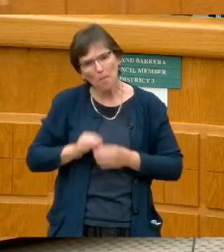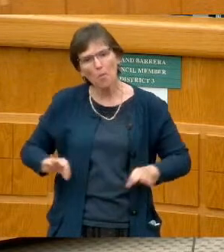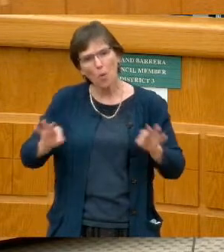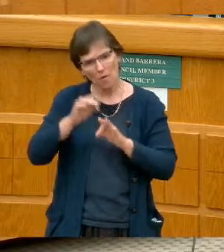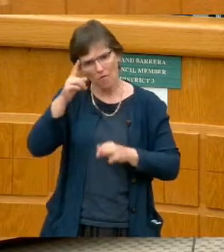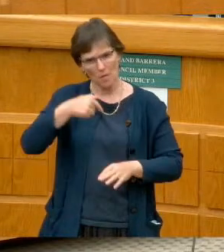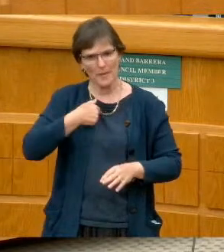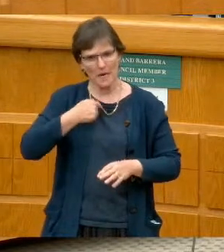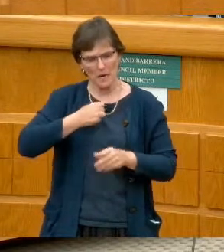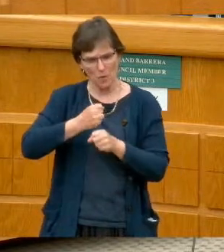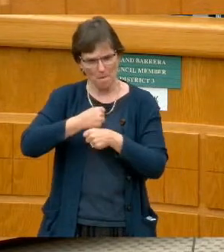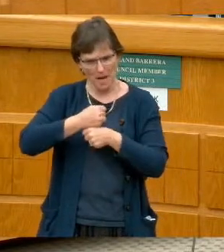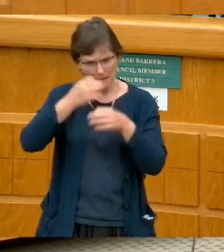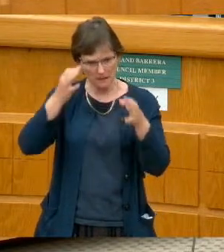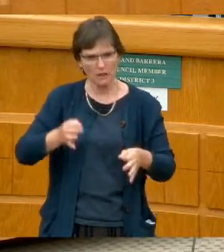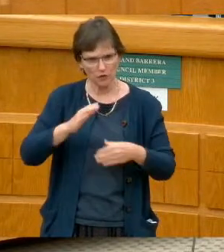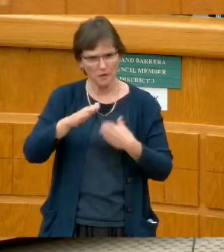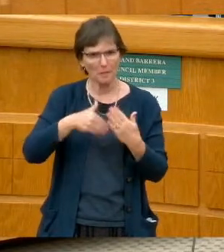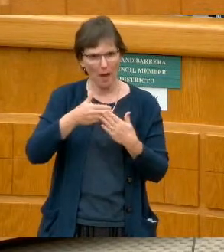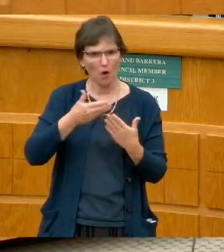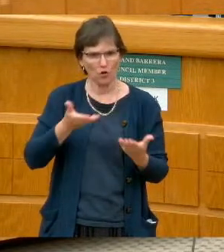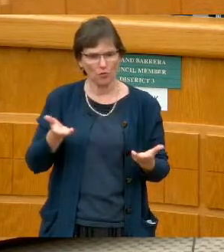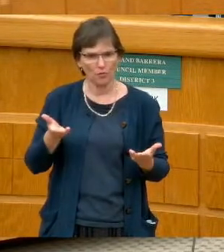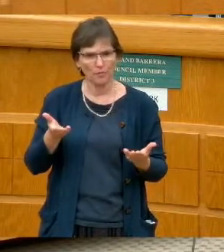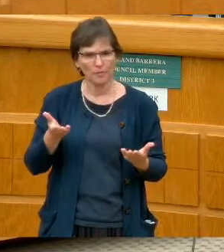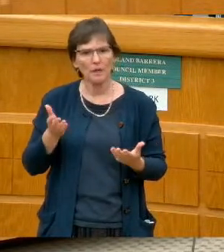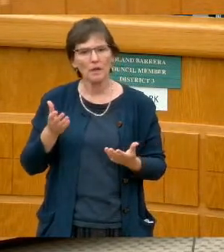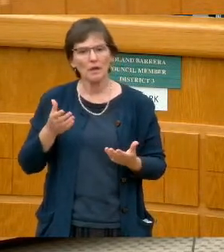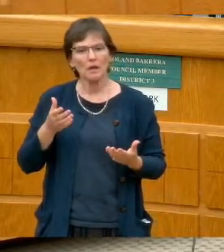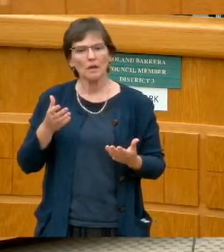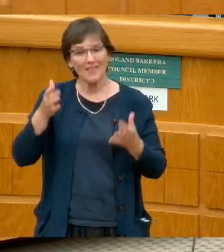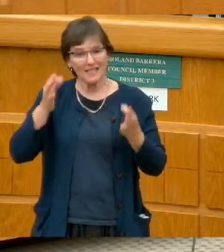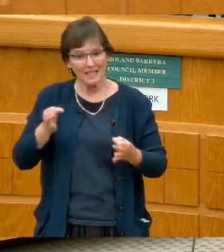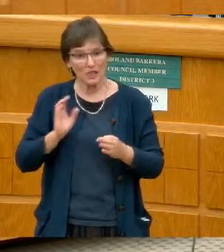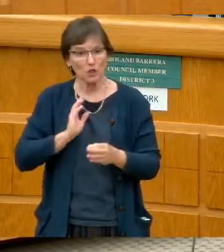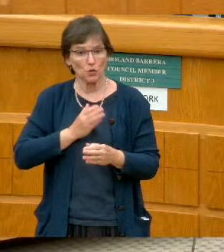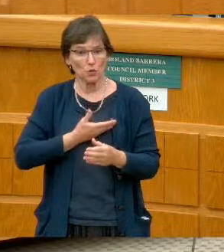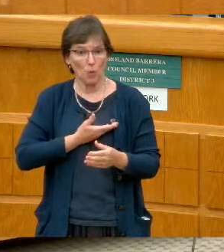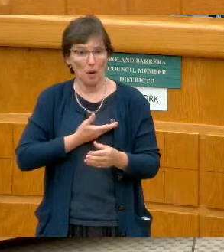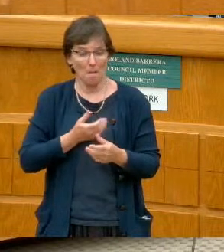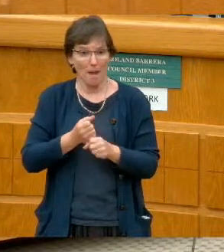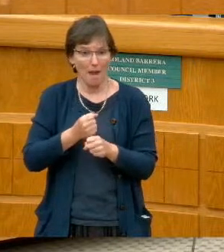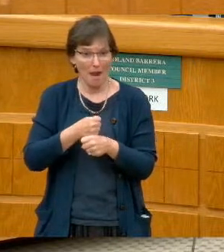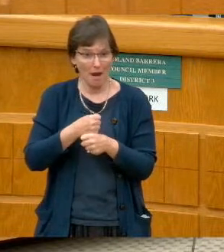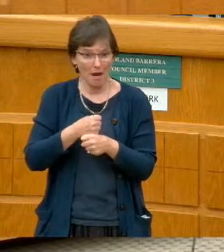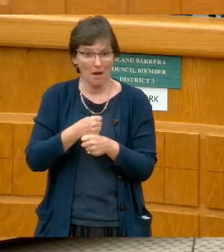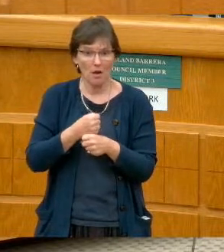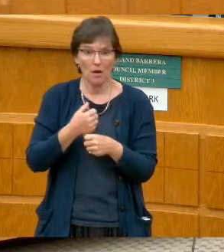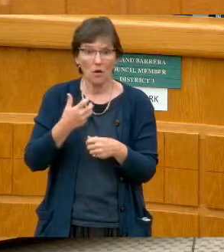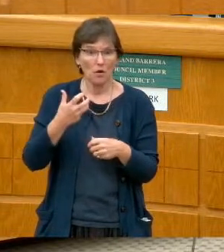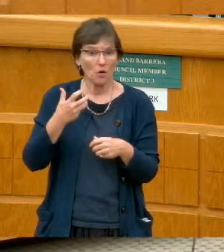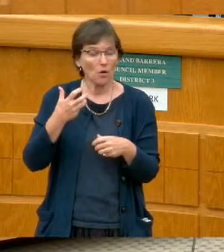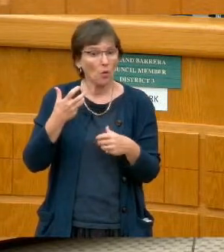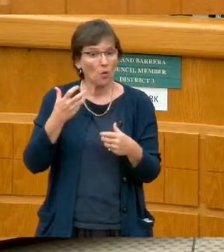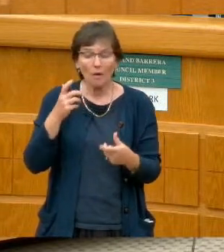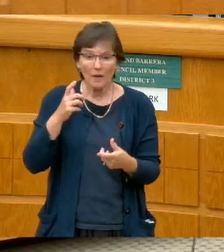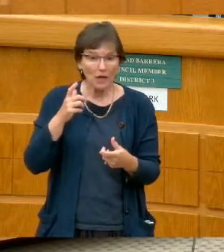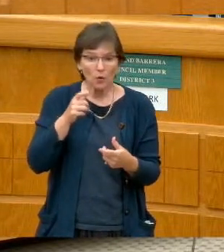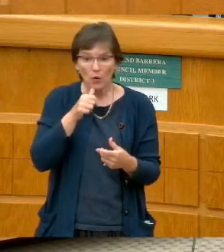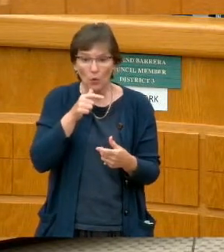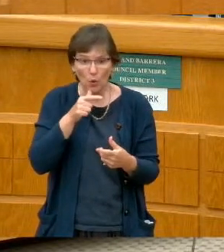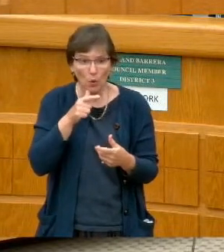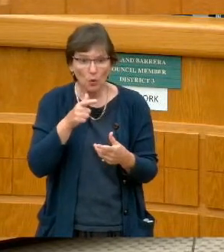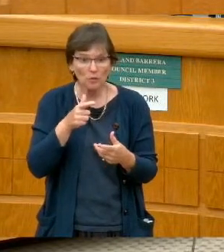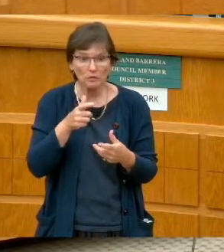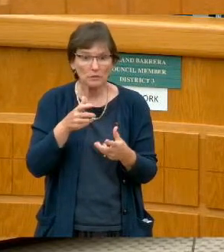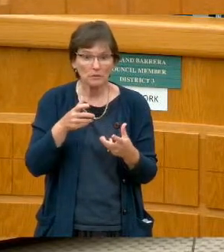your emergency manager. How do our actions actually impact the economy? Who